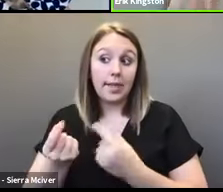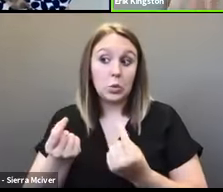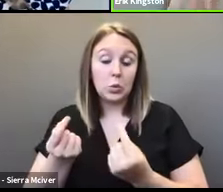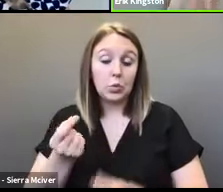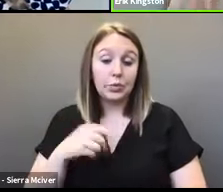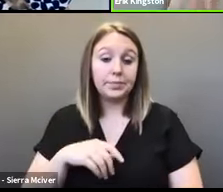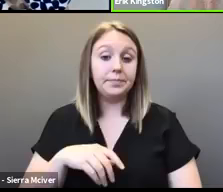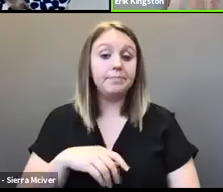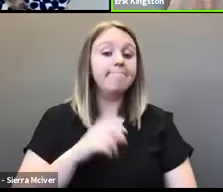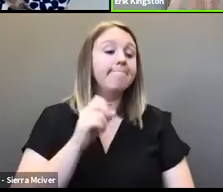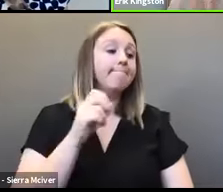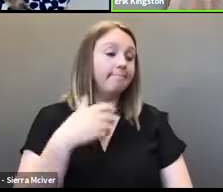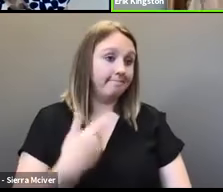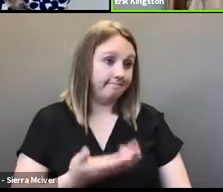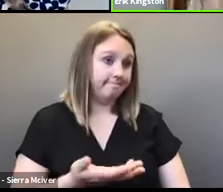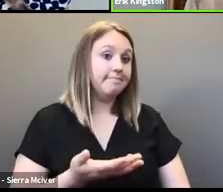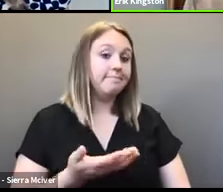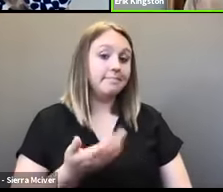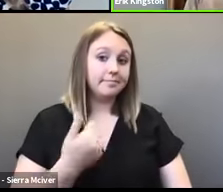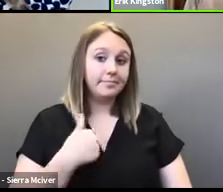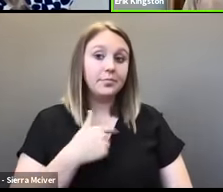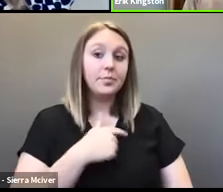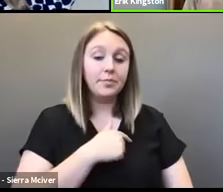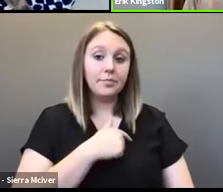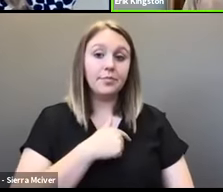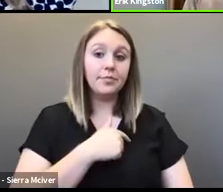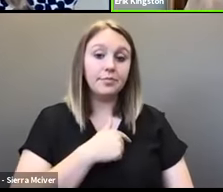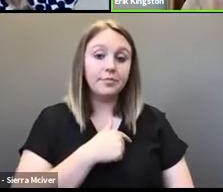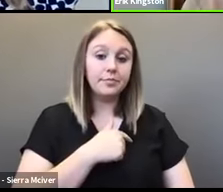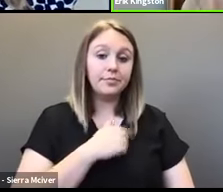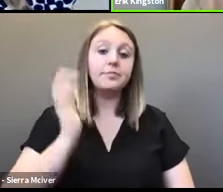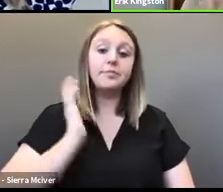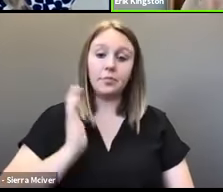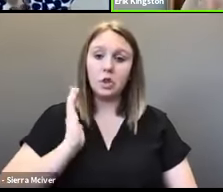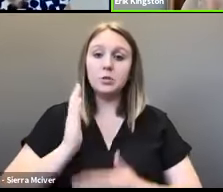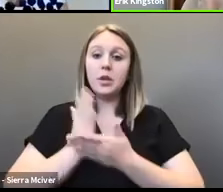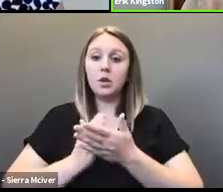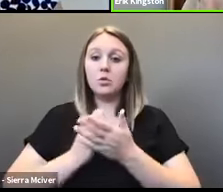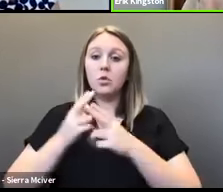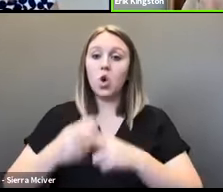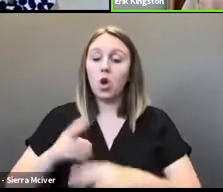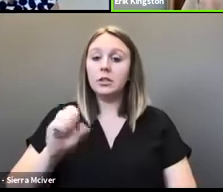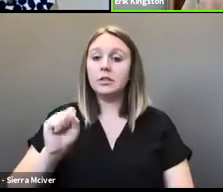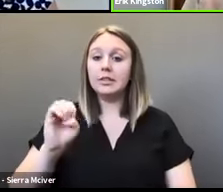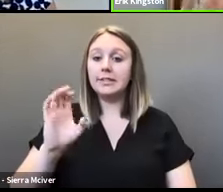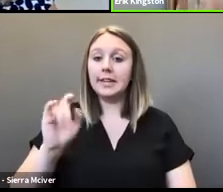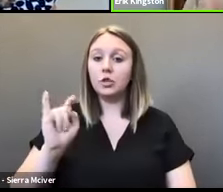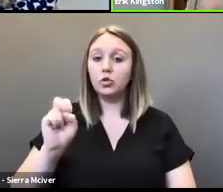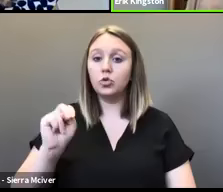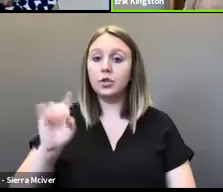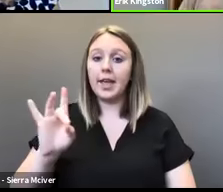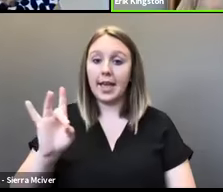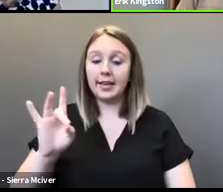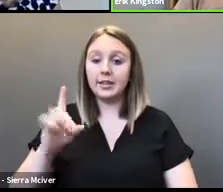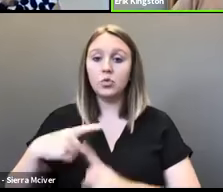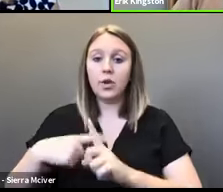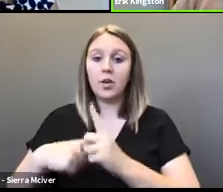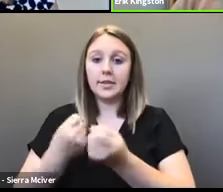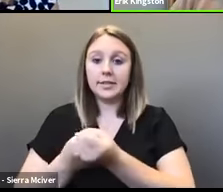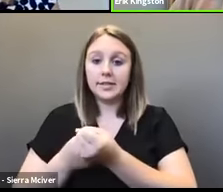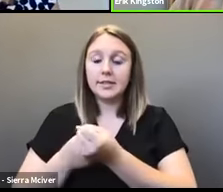you know, we do administer the federal, um, it used to be called section eight rental assistance voucher. Now it's the home choice